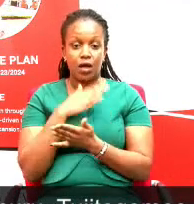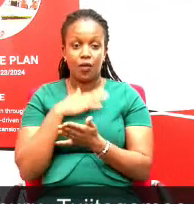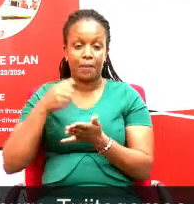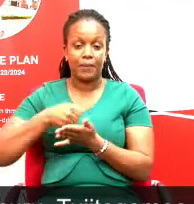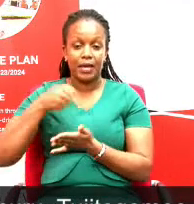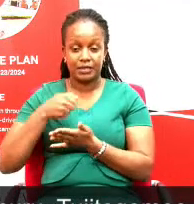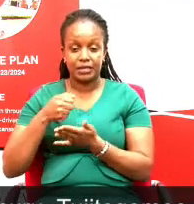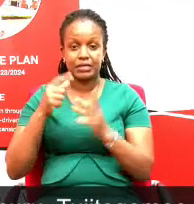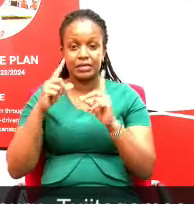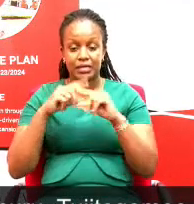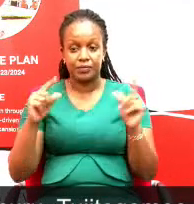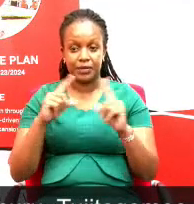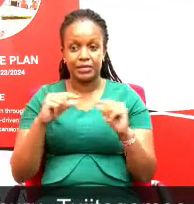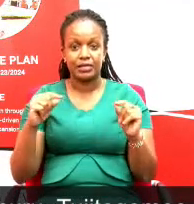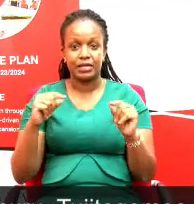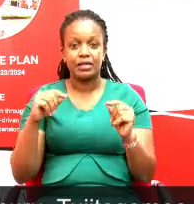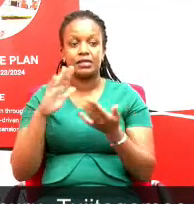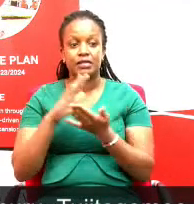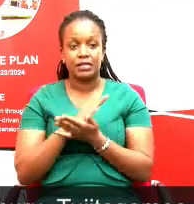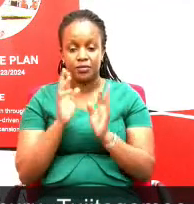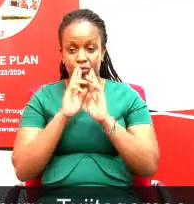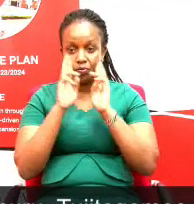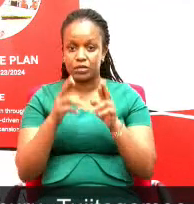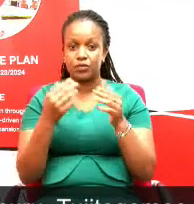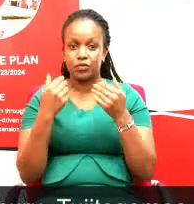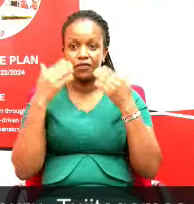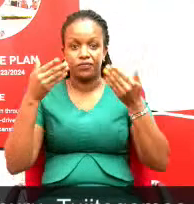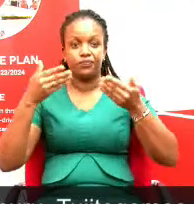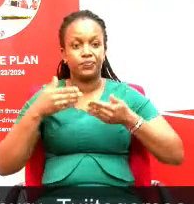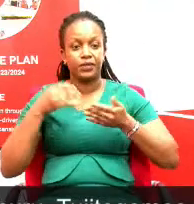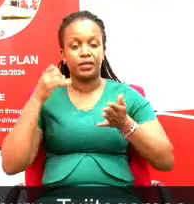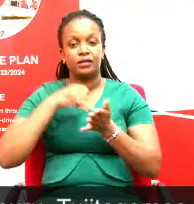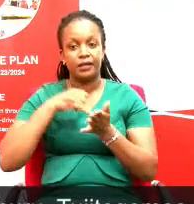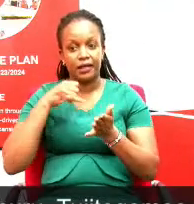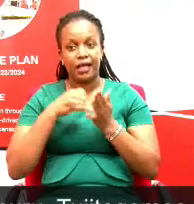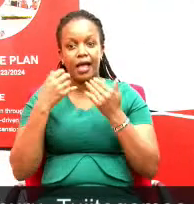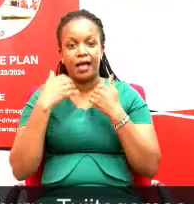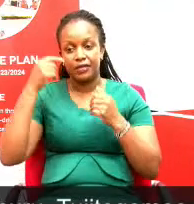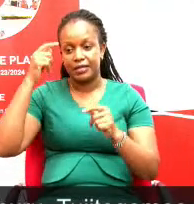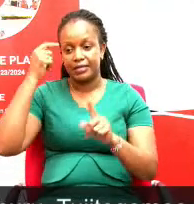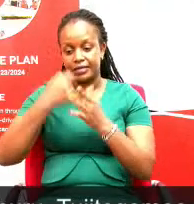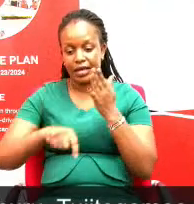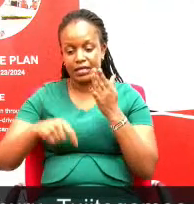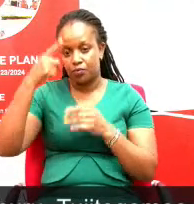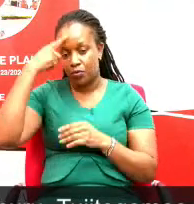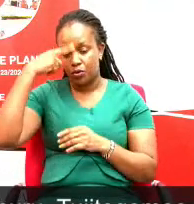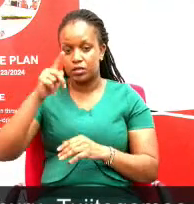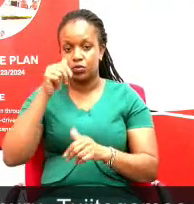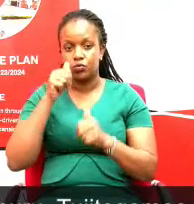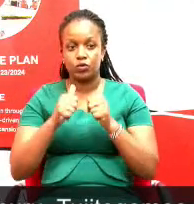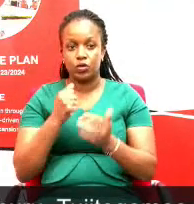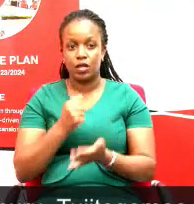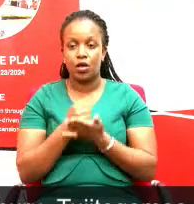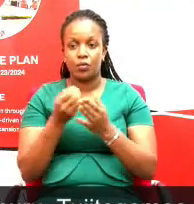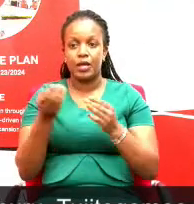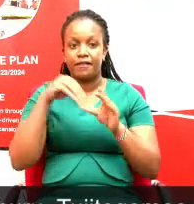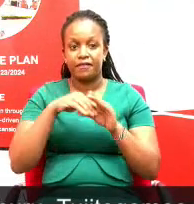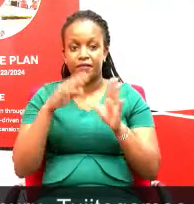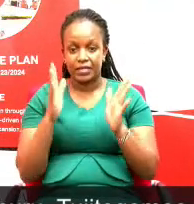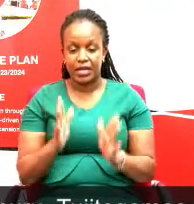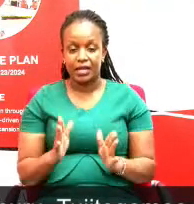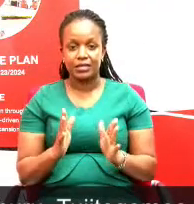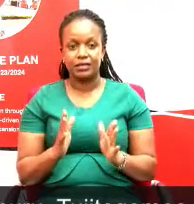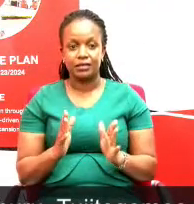A number of reforms that needs to be undertaken, including having a predictable tax policy that will enable investors not only